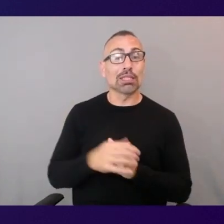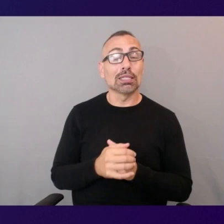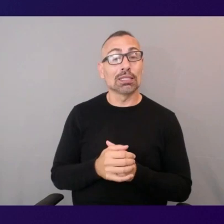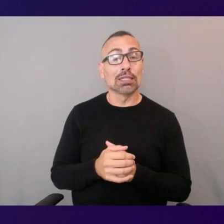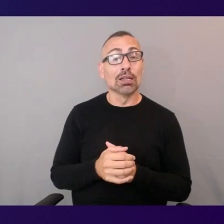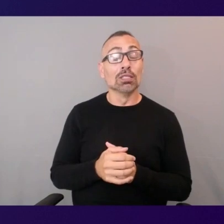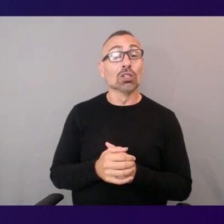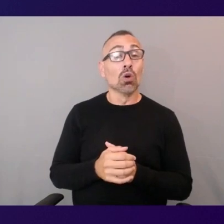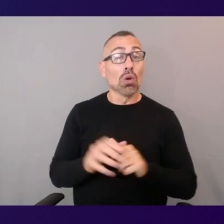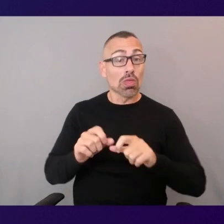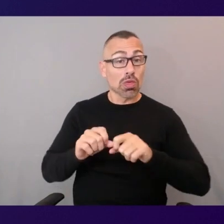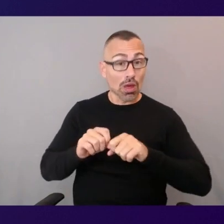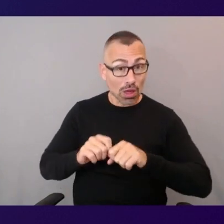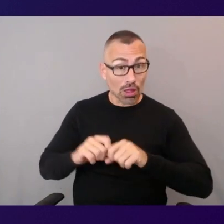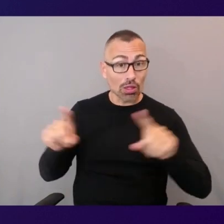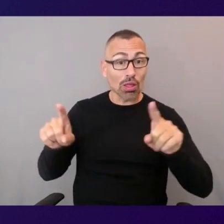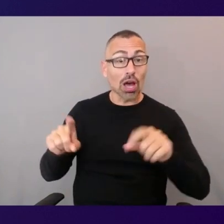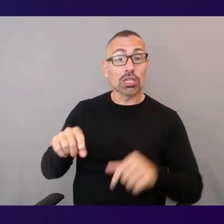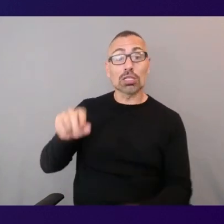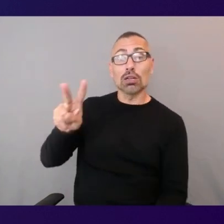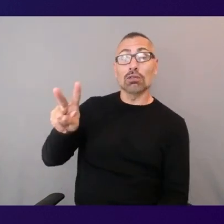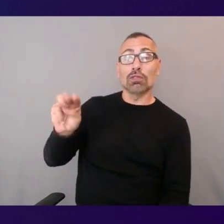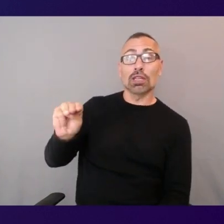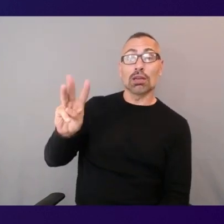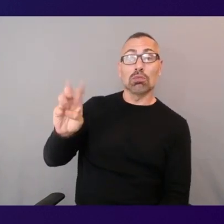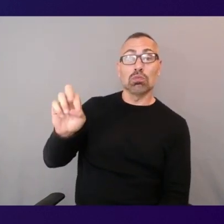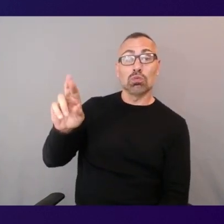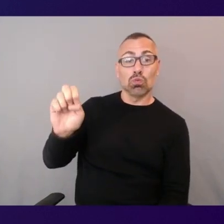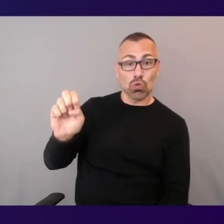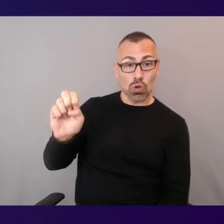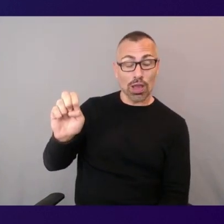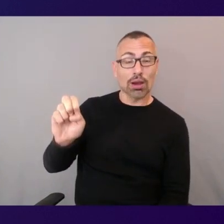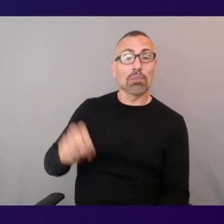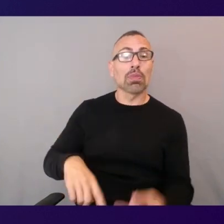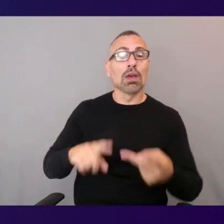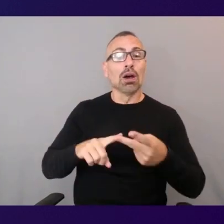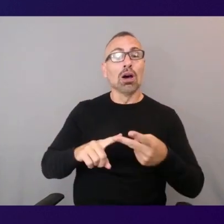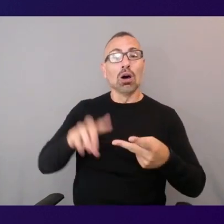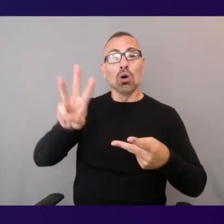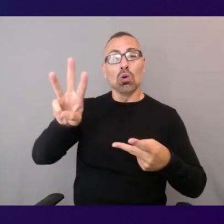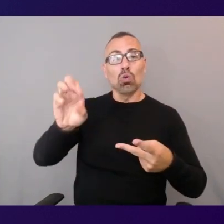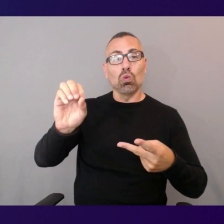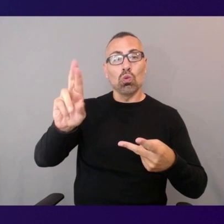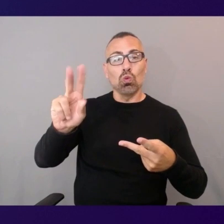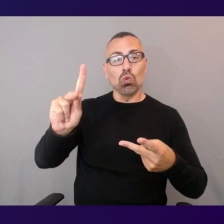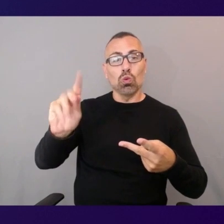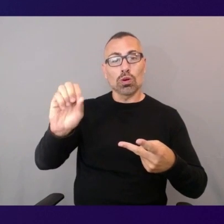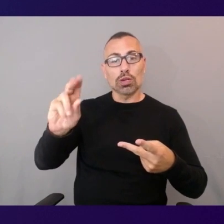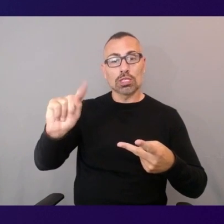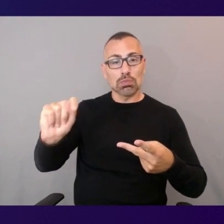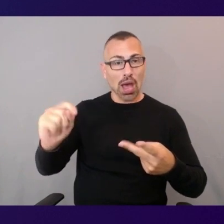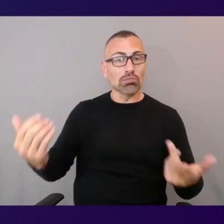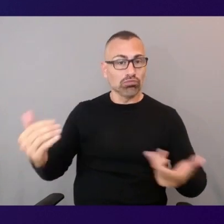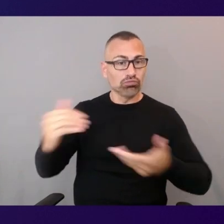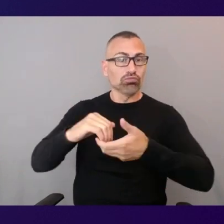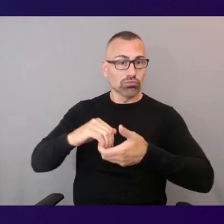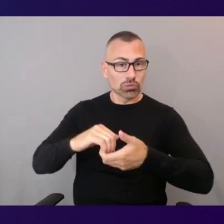VMware, WorkSpot has built great integrations with us. Specializing in things around